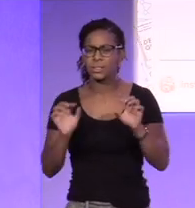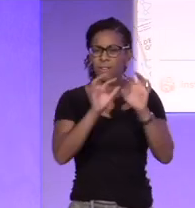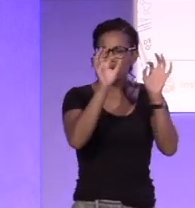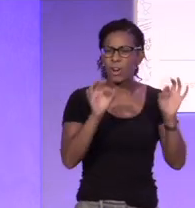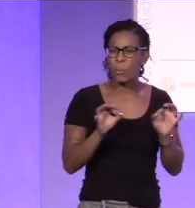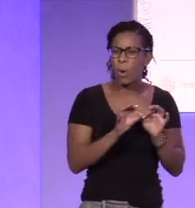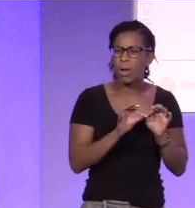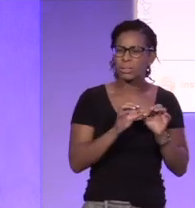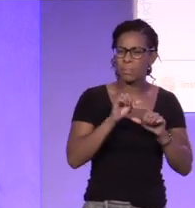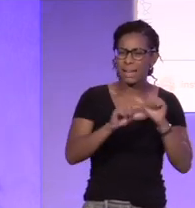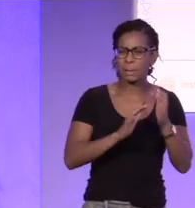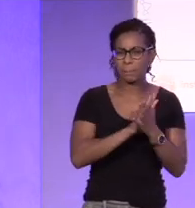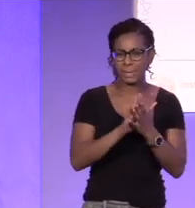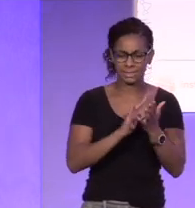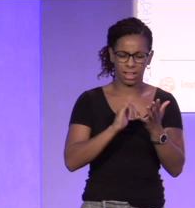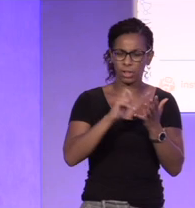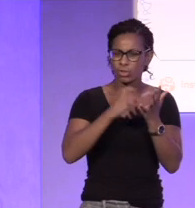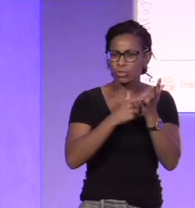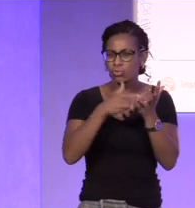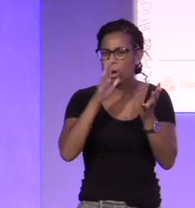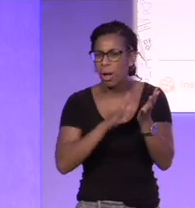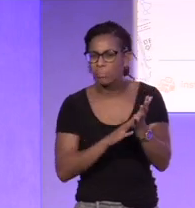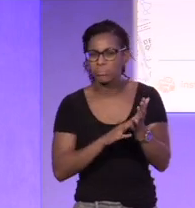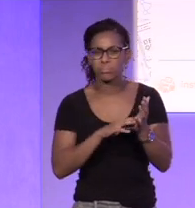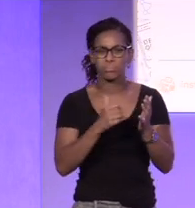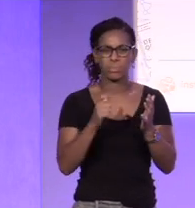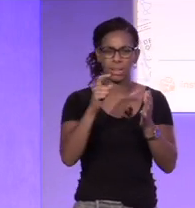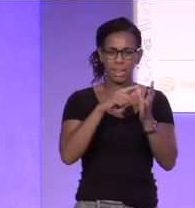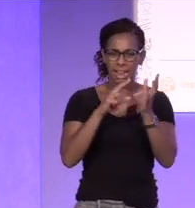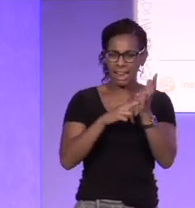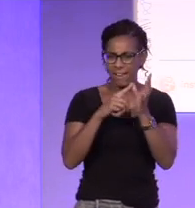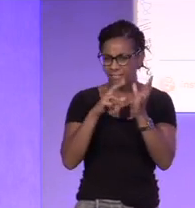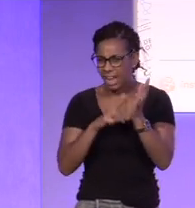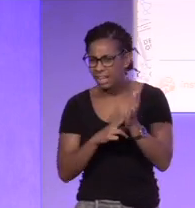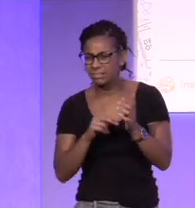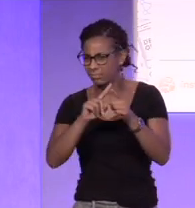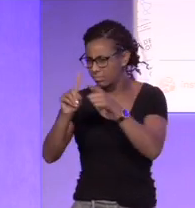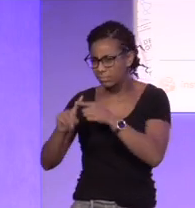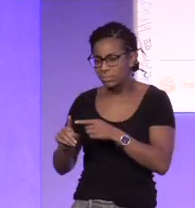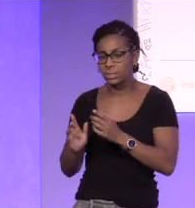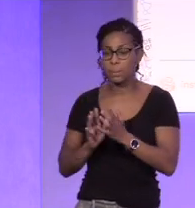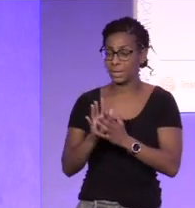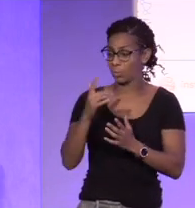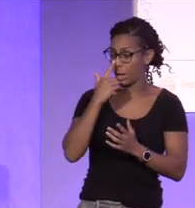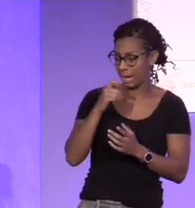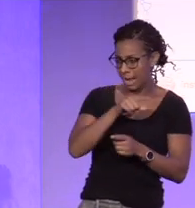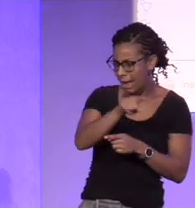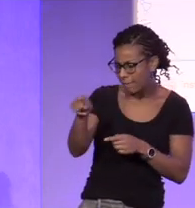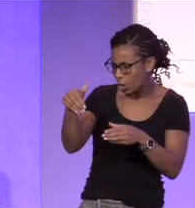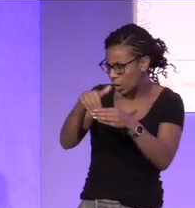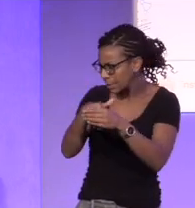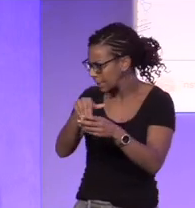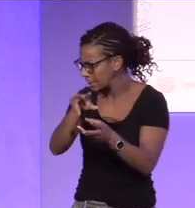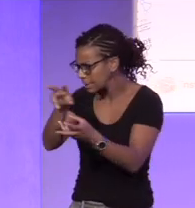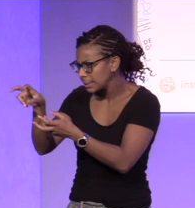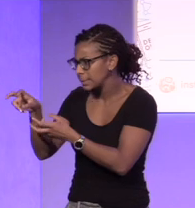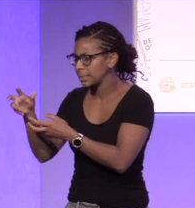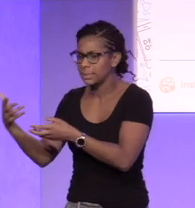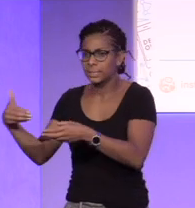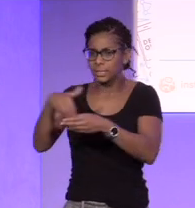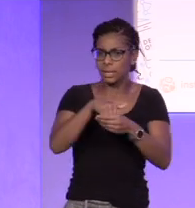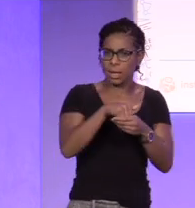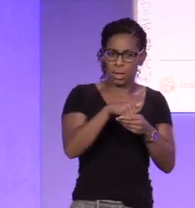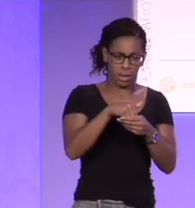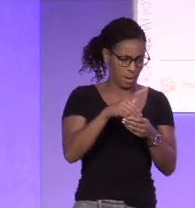Kanban. Frameworks are amazing things. They enable us to take content and expertise in one context, make it portable, and deploy it in